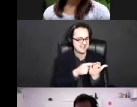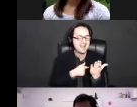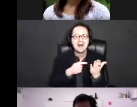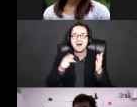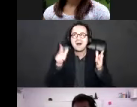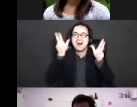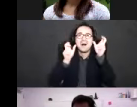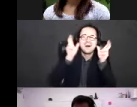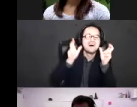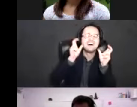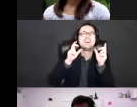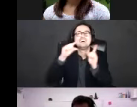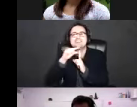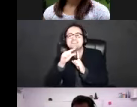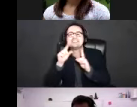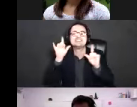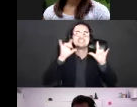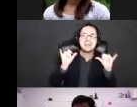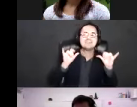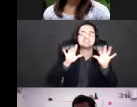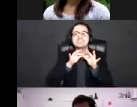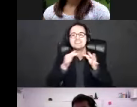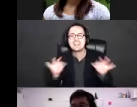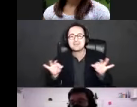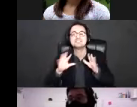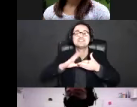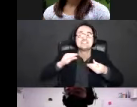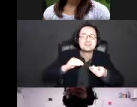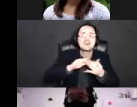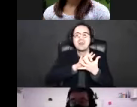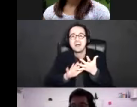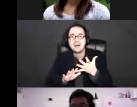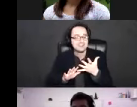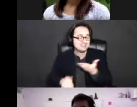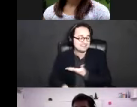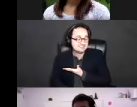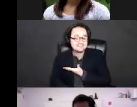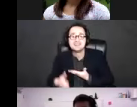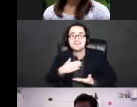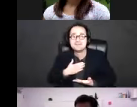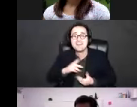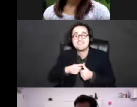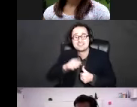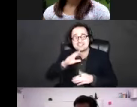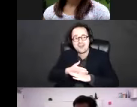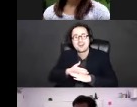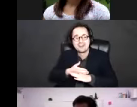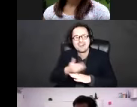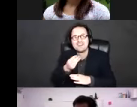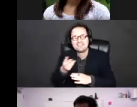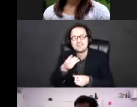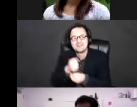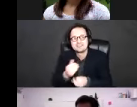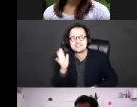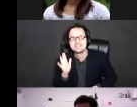with the printed letters, the language, the story that's told by the author. Well, as my first daughter here, this is actually a couple years old, this